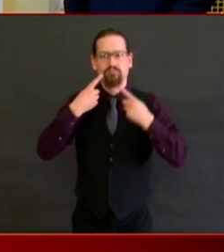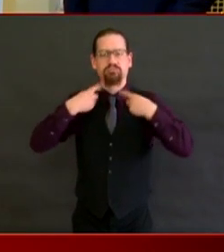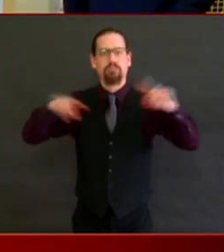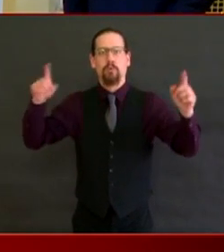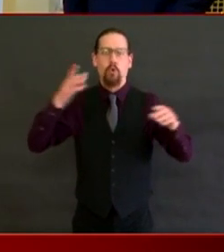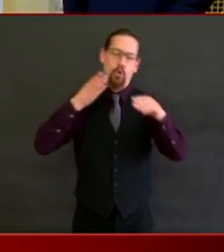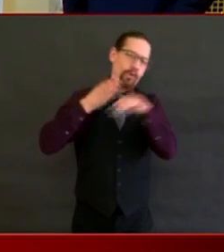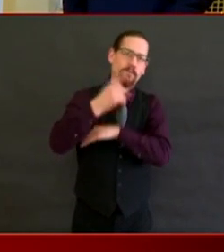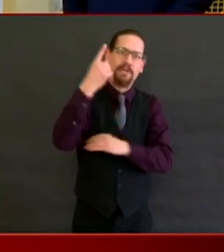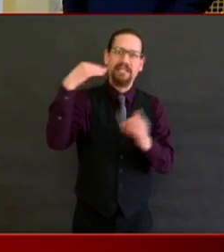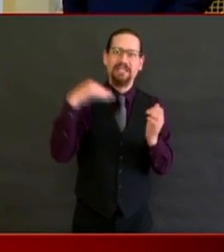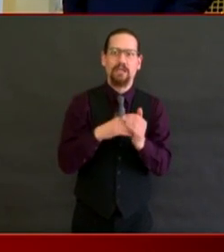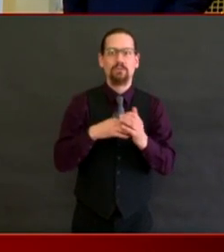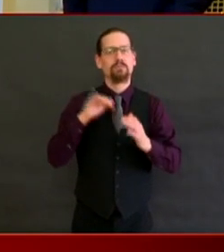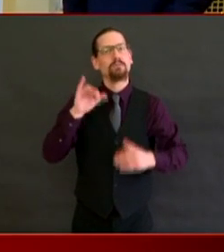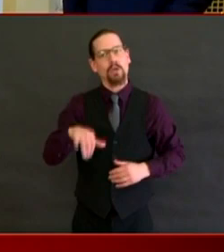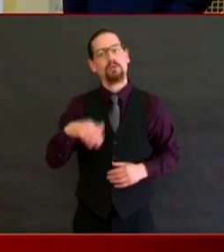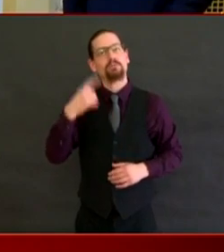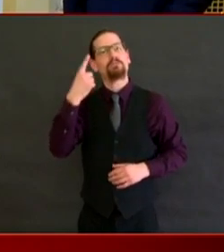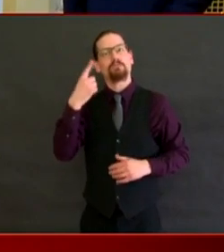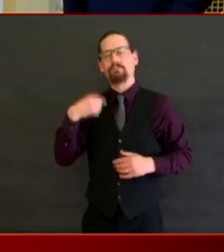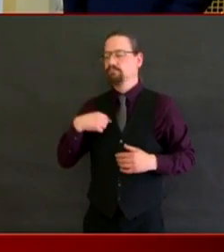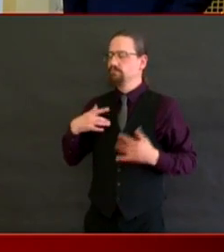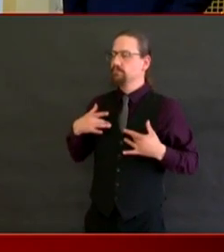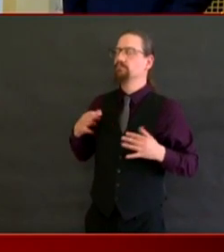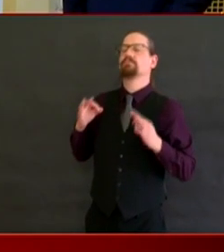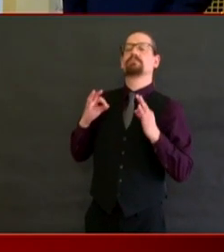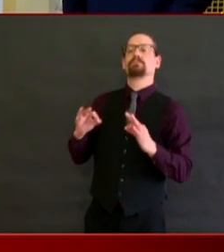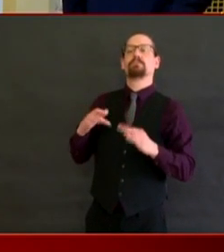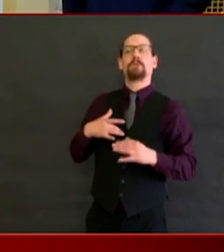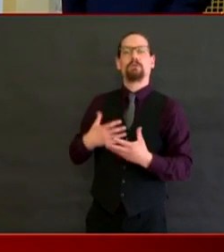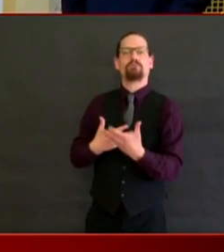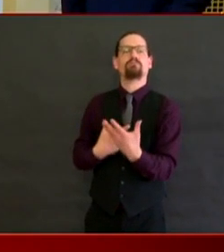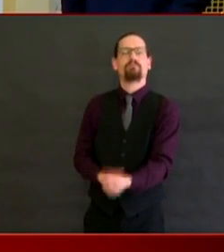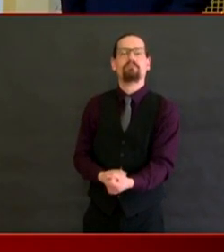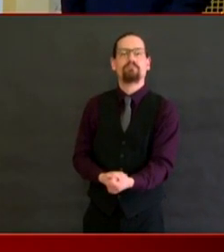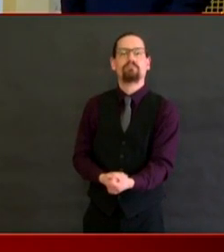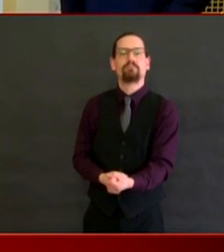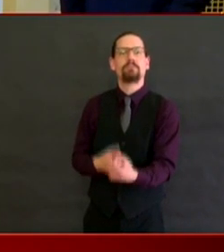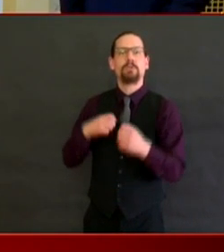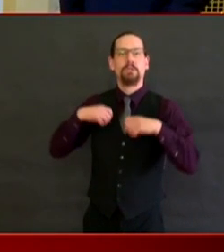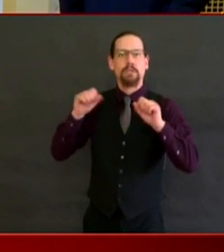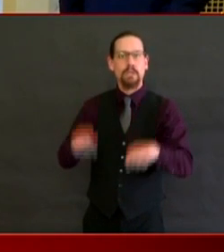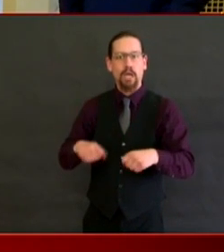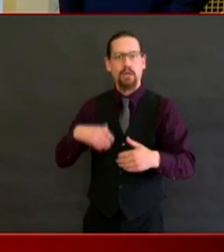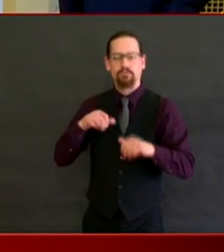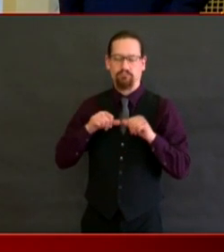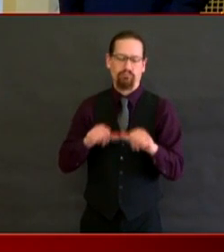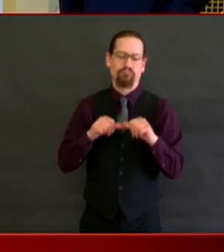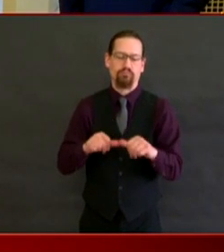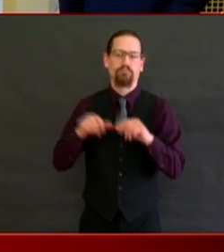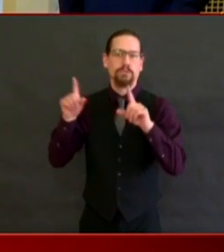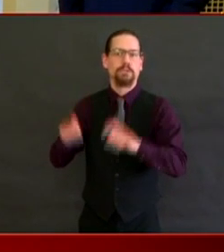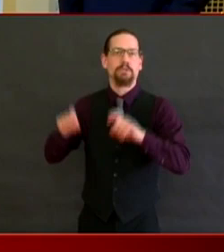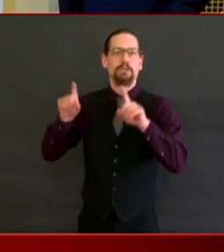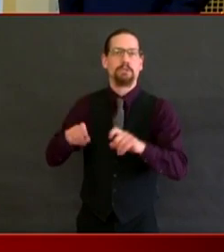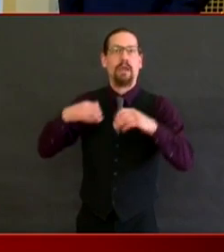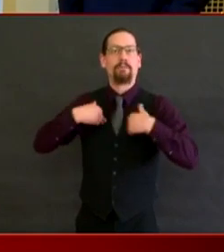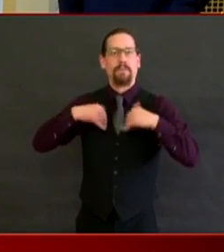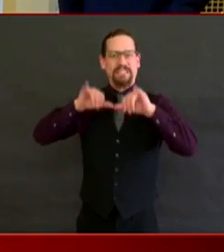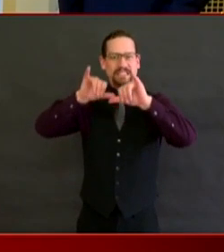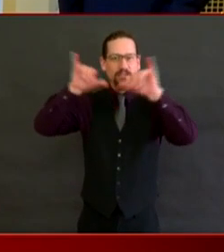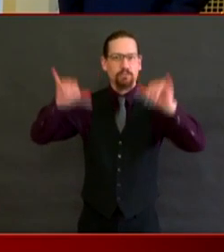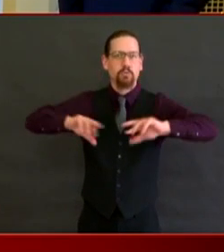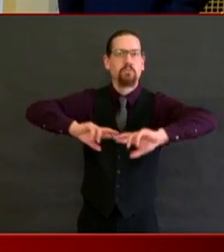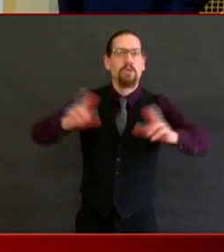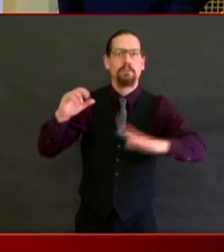you huge hope and confidence that we are that much closer to setting up a system where we can get back to life